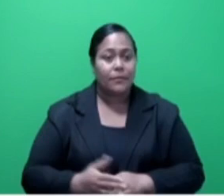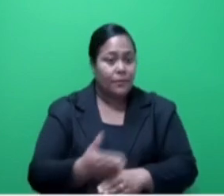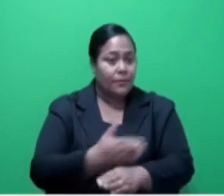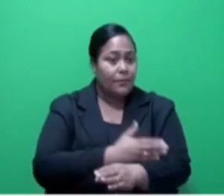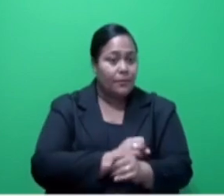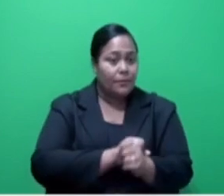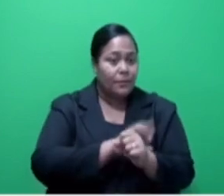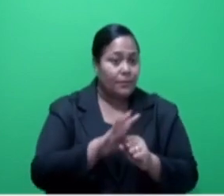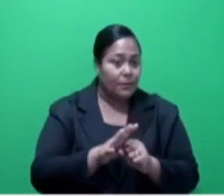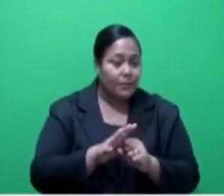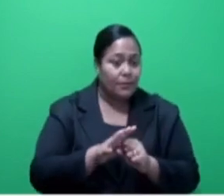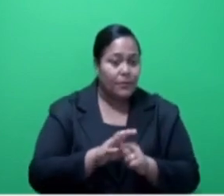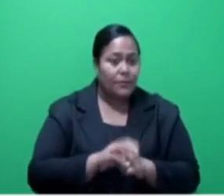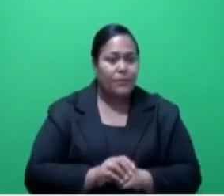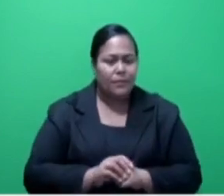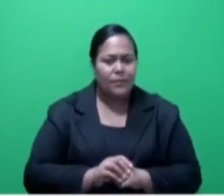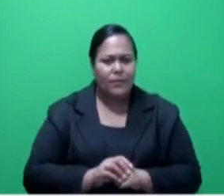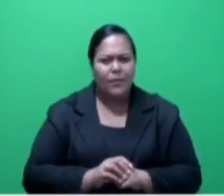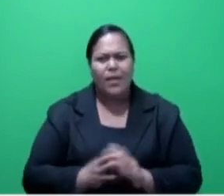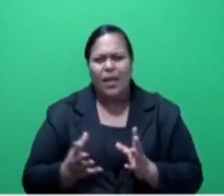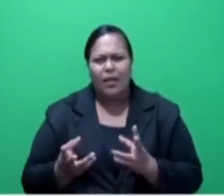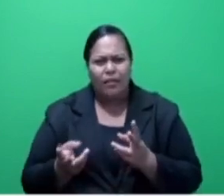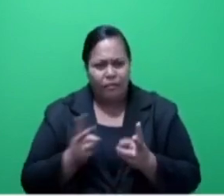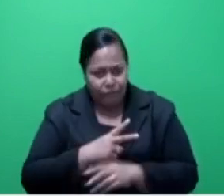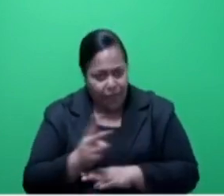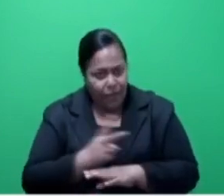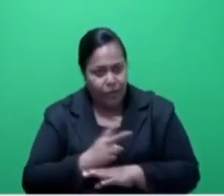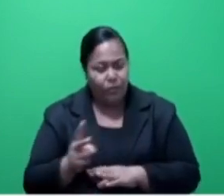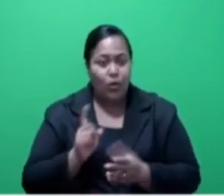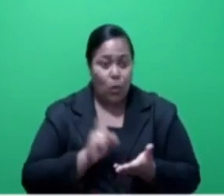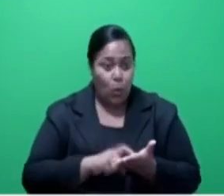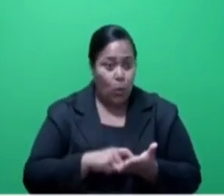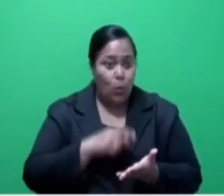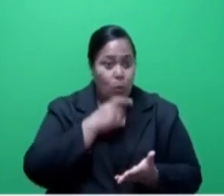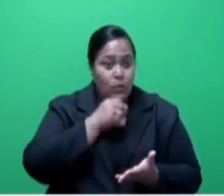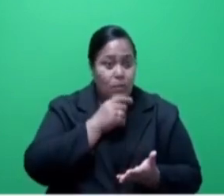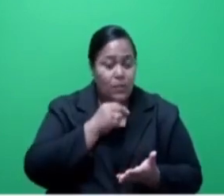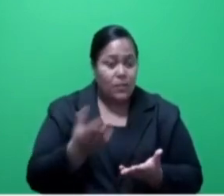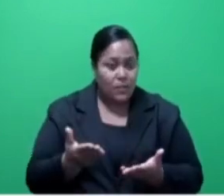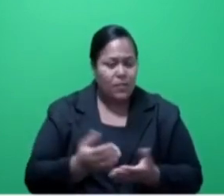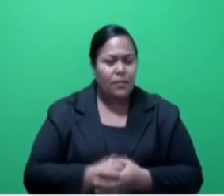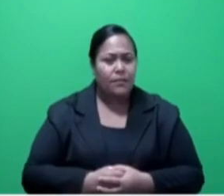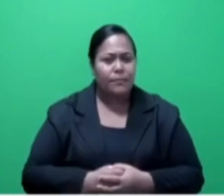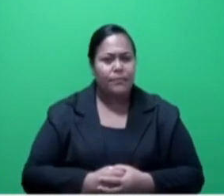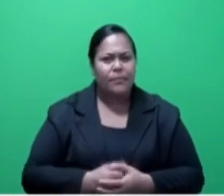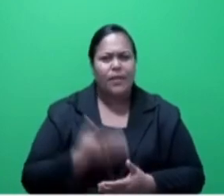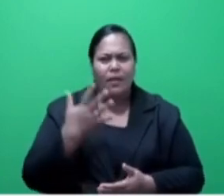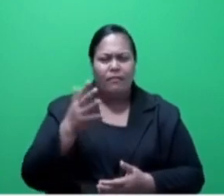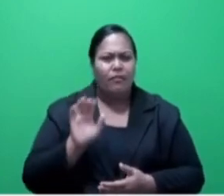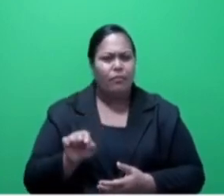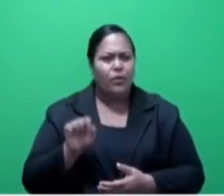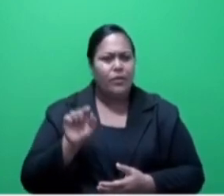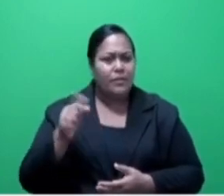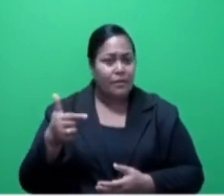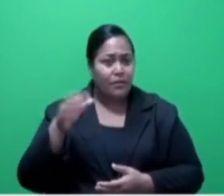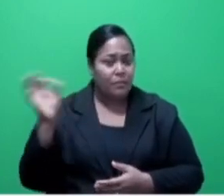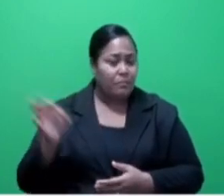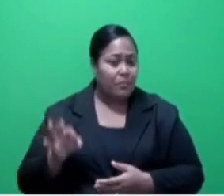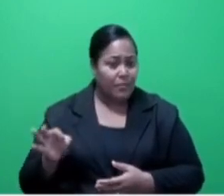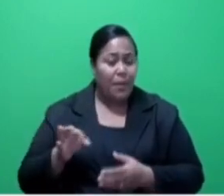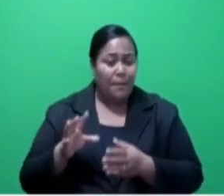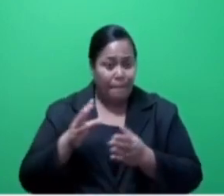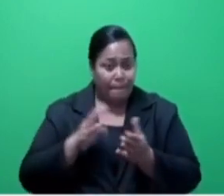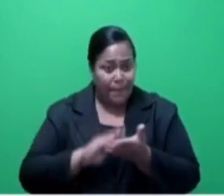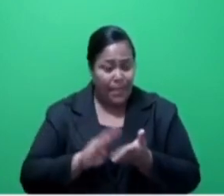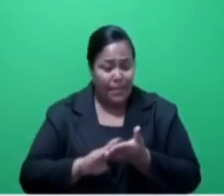even though the nominal value of our debt had increased from 2.8 billion in 2006 to 5.7 billion at the end of 2019, the debt